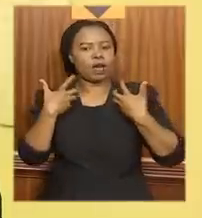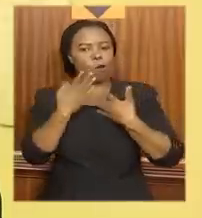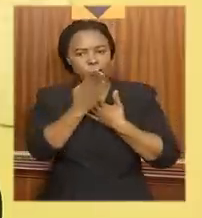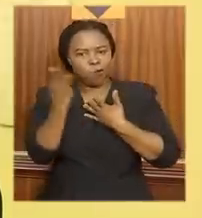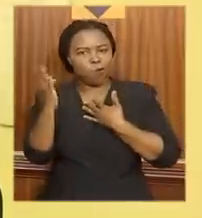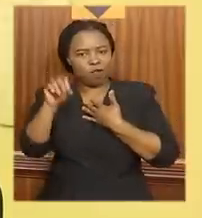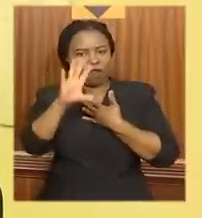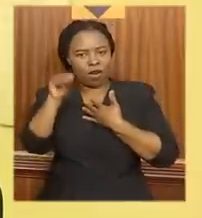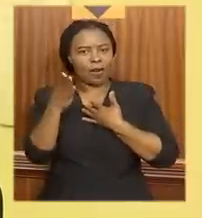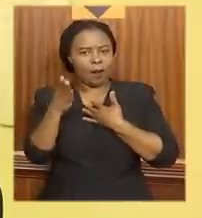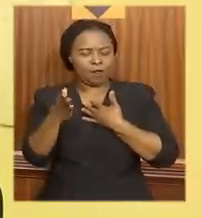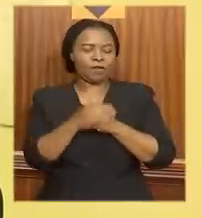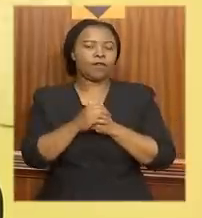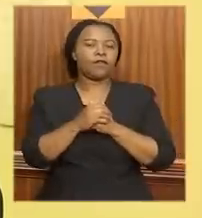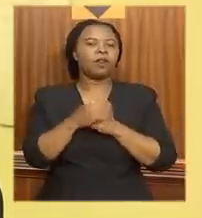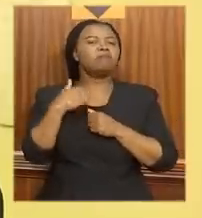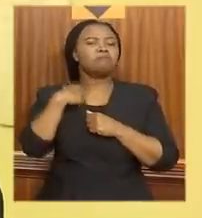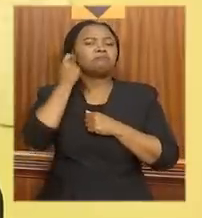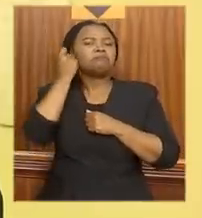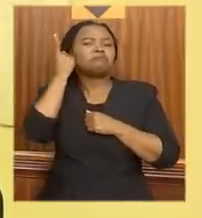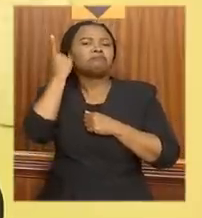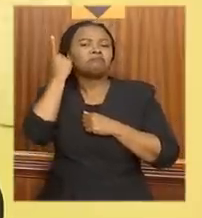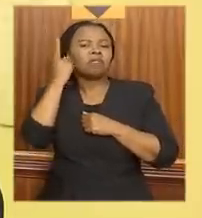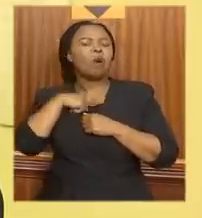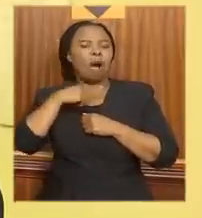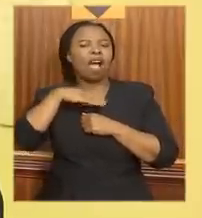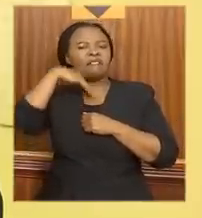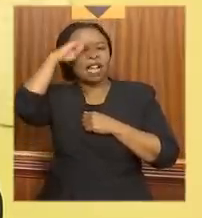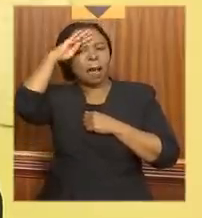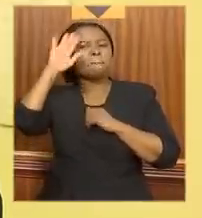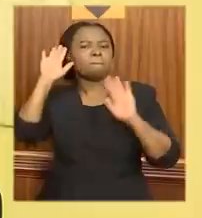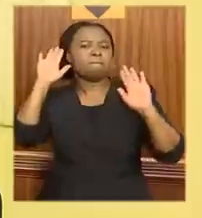I understand that. They are also fed up.